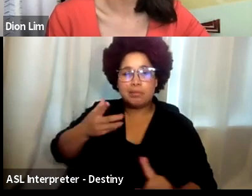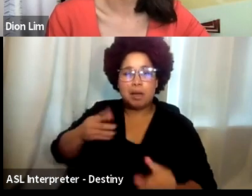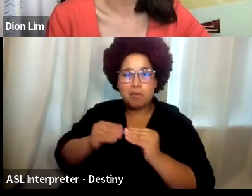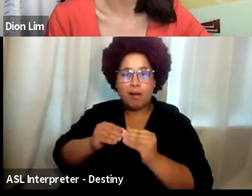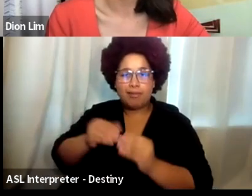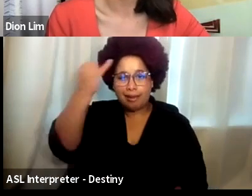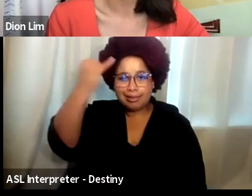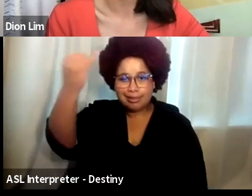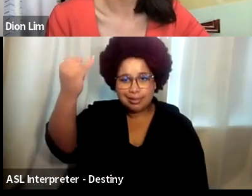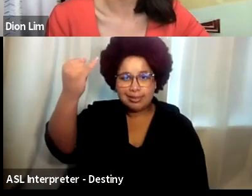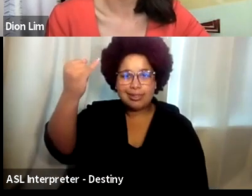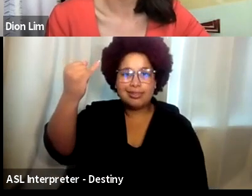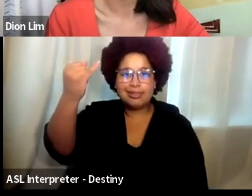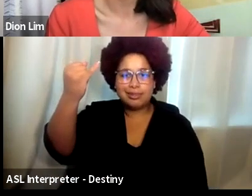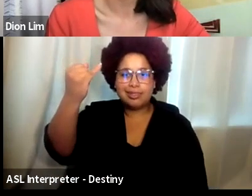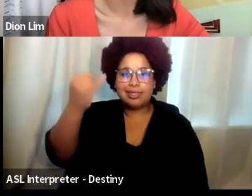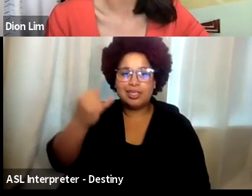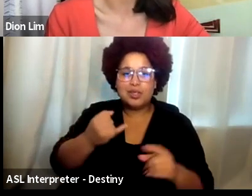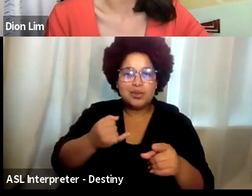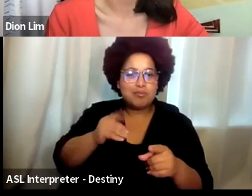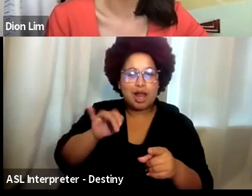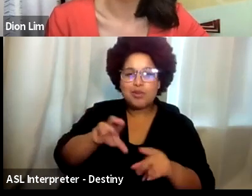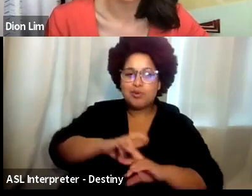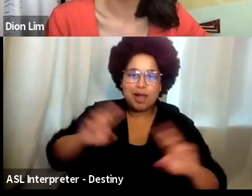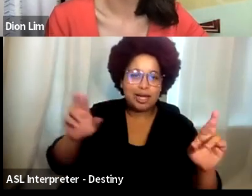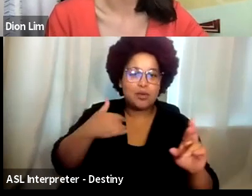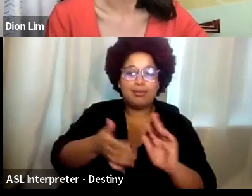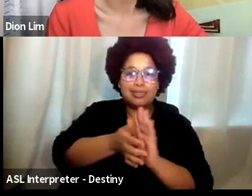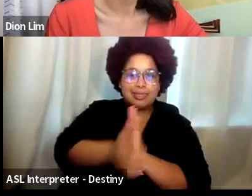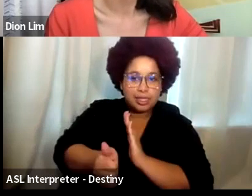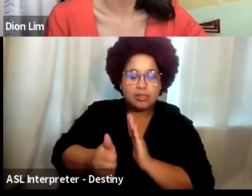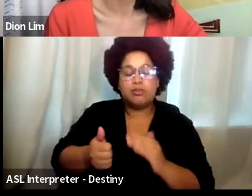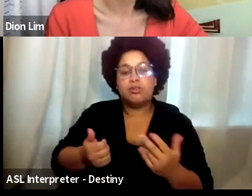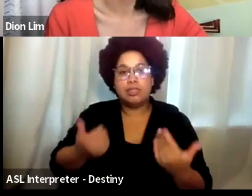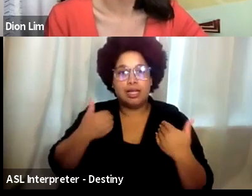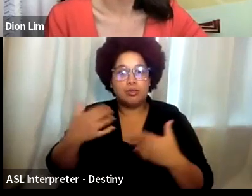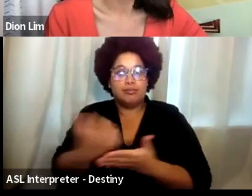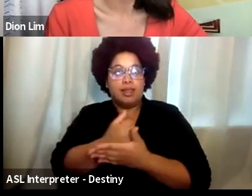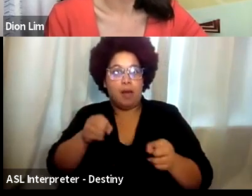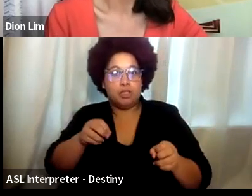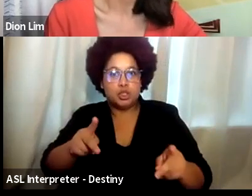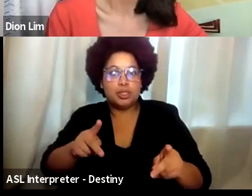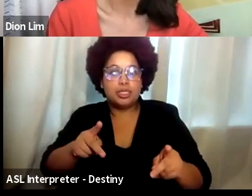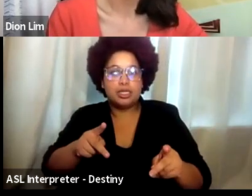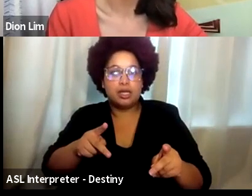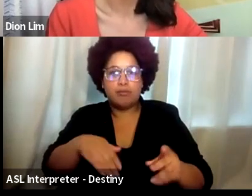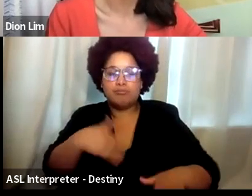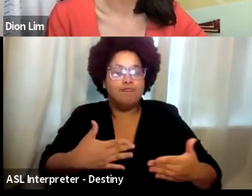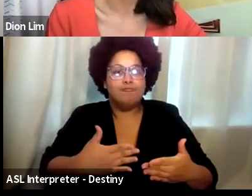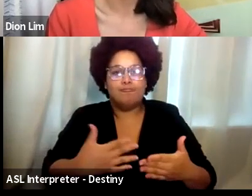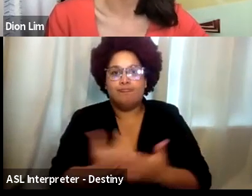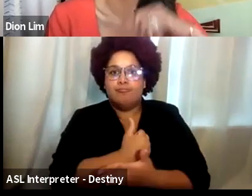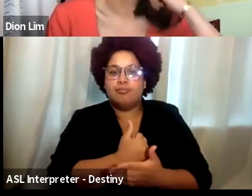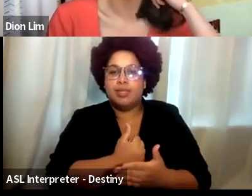you were ready and you had the chops and you had the experience to then take that opportunity and run with it. And I feel like